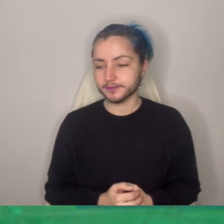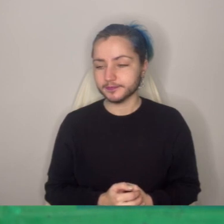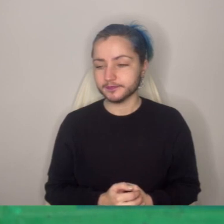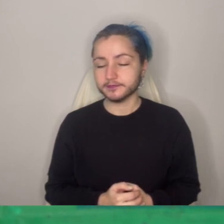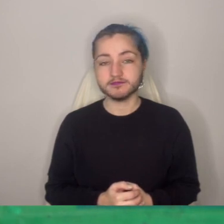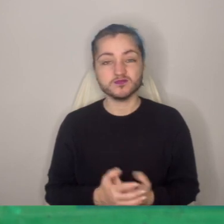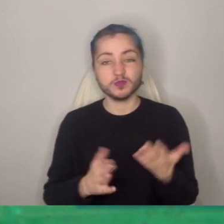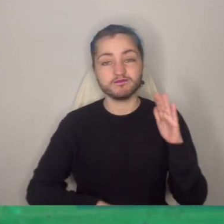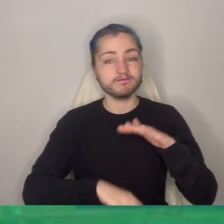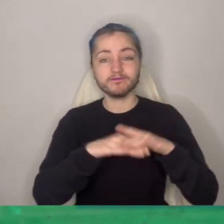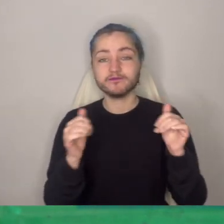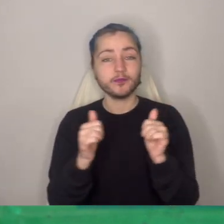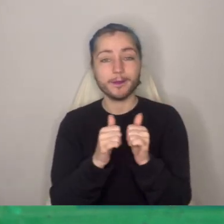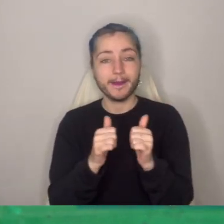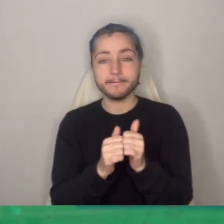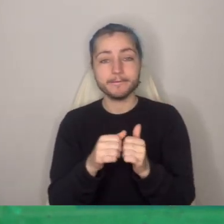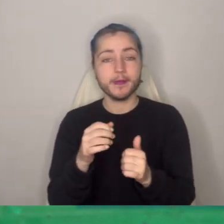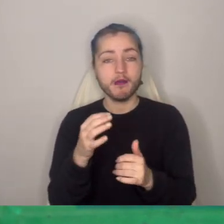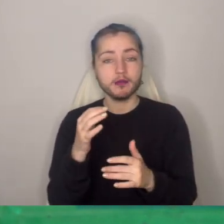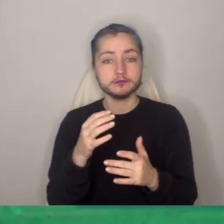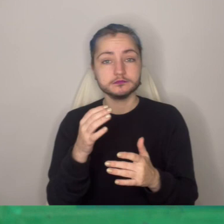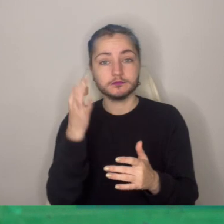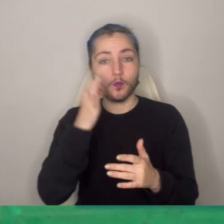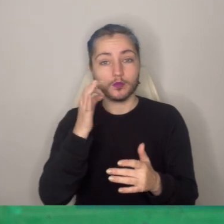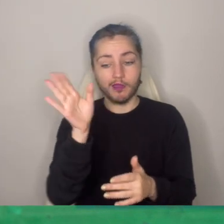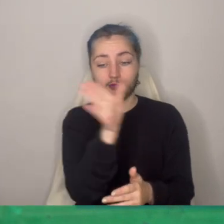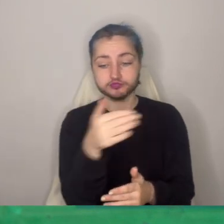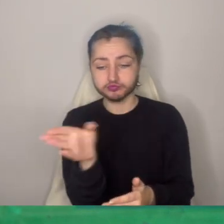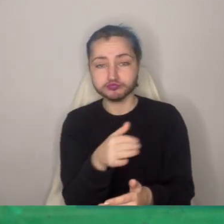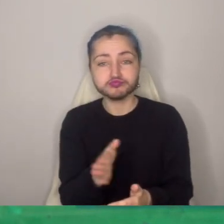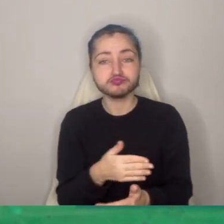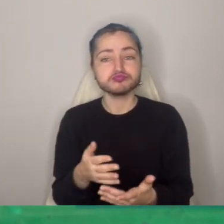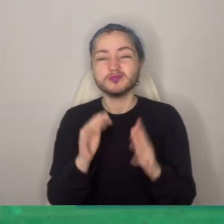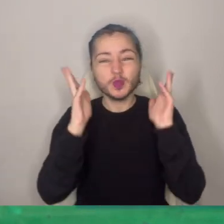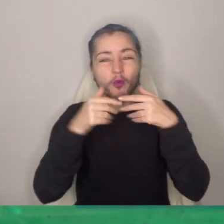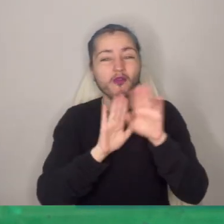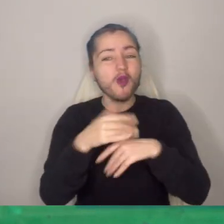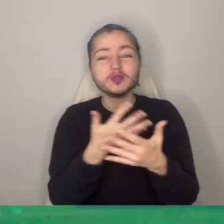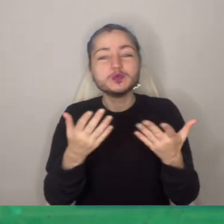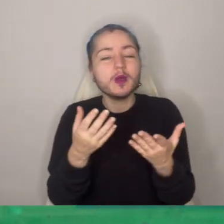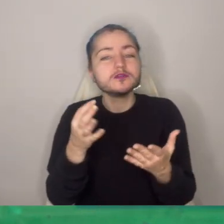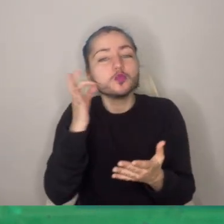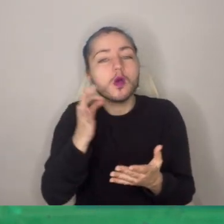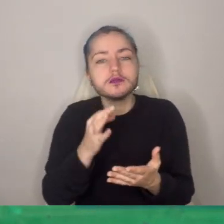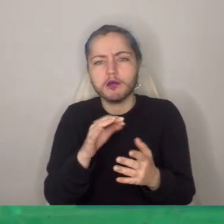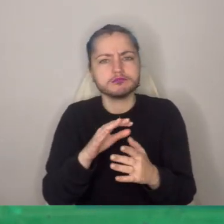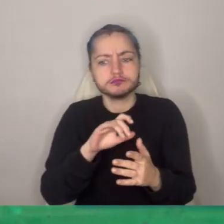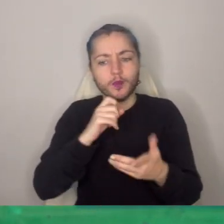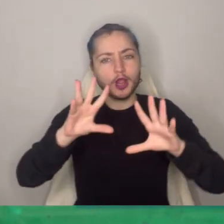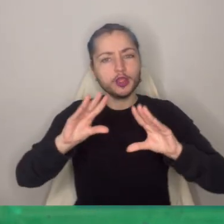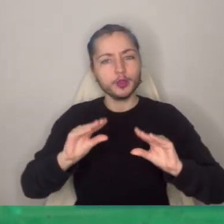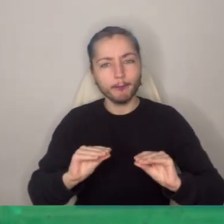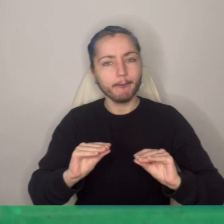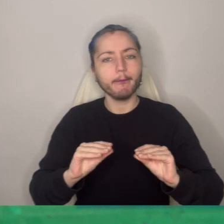And just cover the whole thing. Don't worry about getting it too wet. It will soak up a lot of that water anyway.